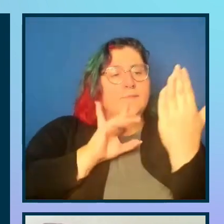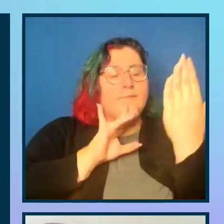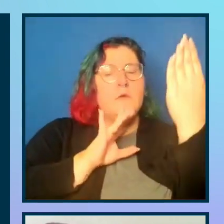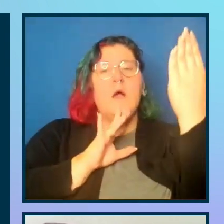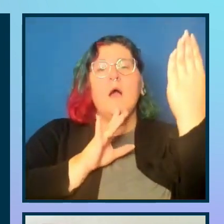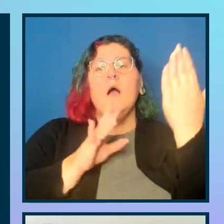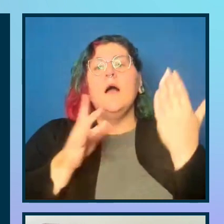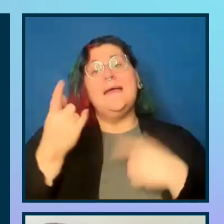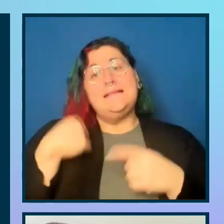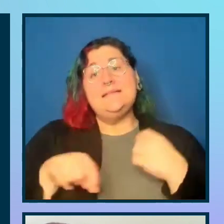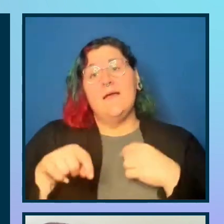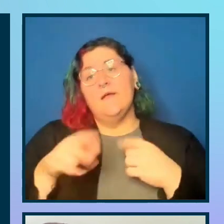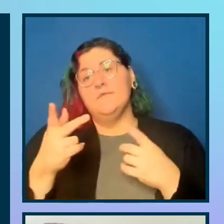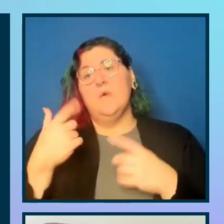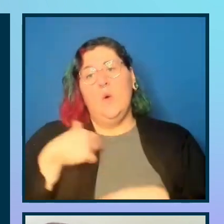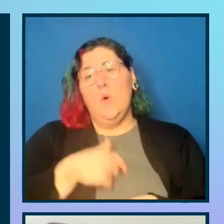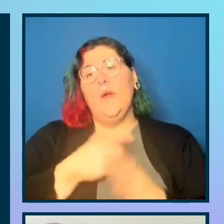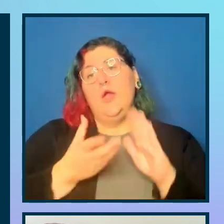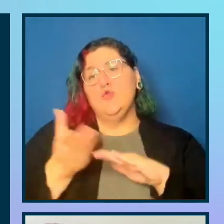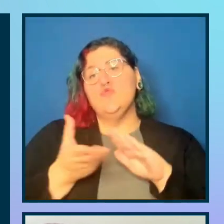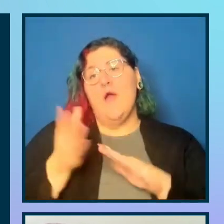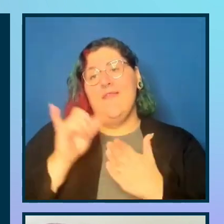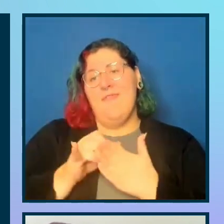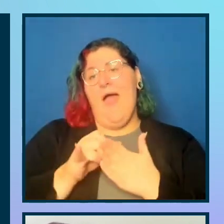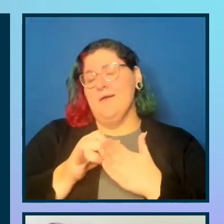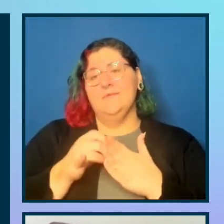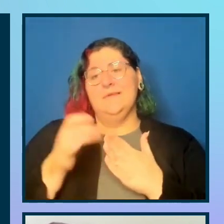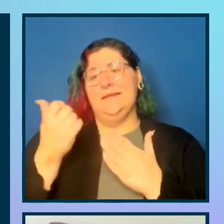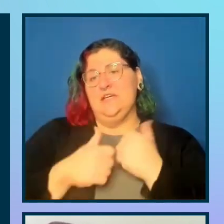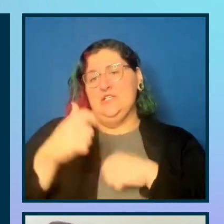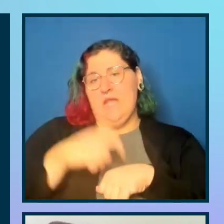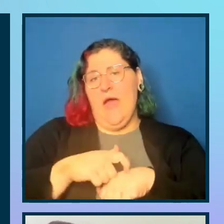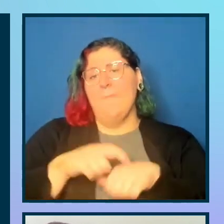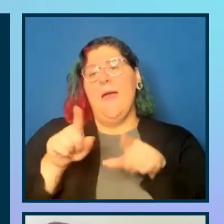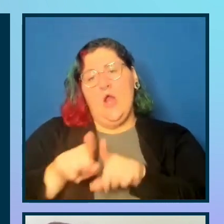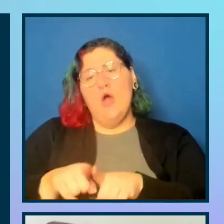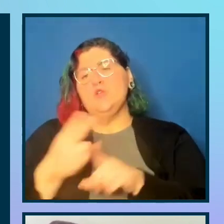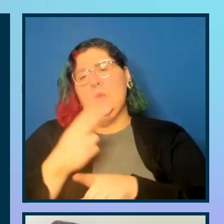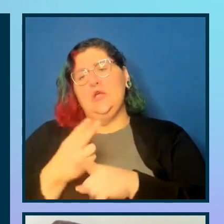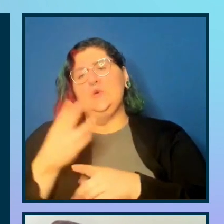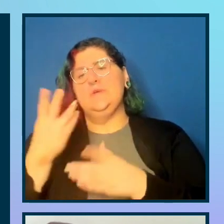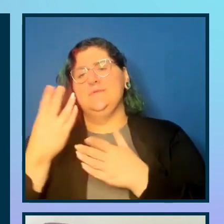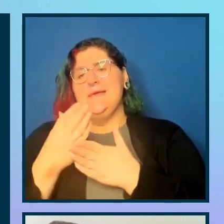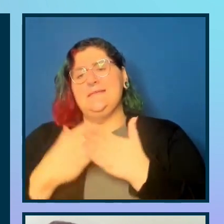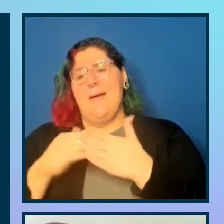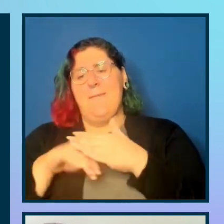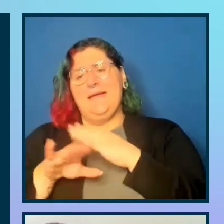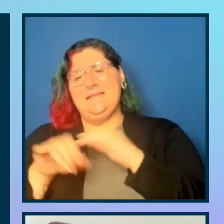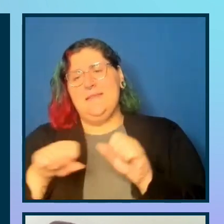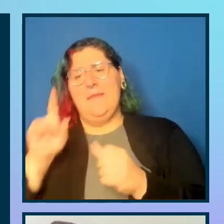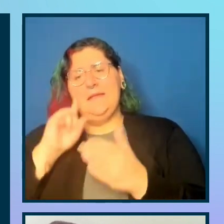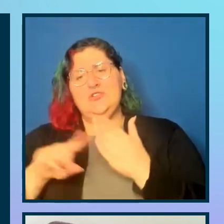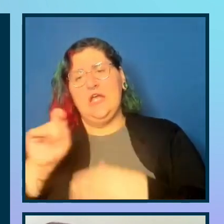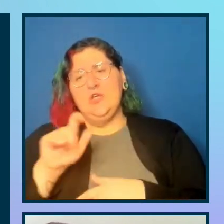do also run the DQ accessibility linting tools, AXXE, but we also look almost always at the accessibility